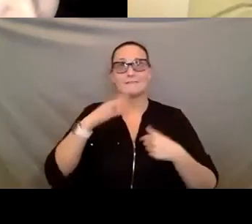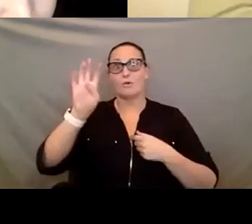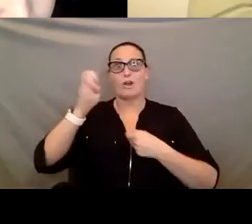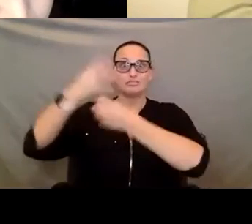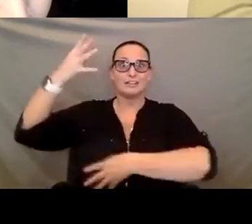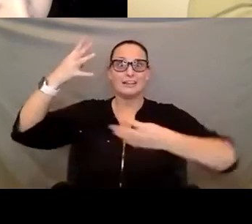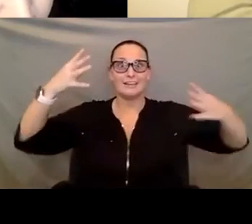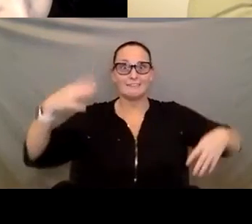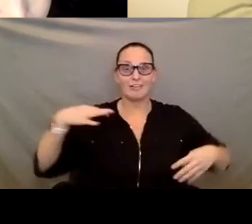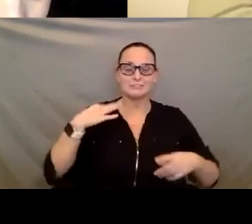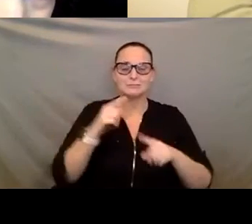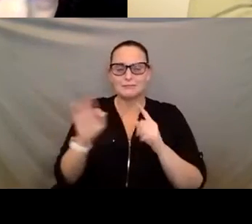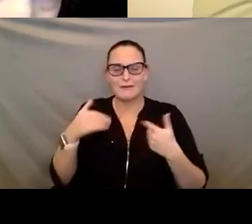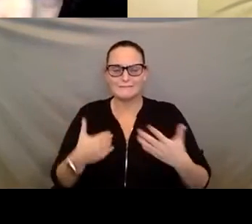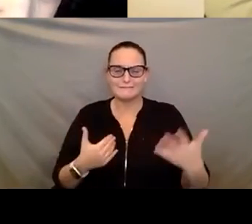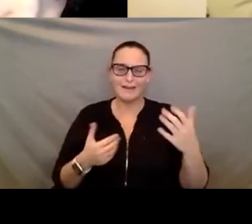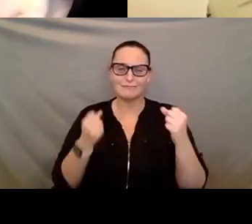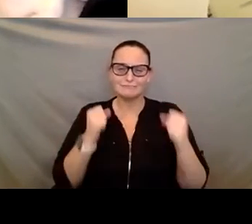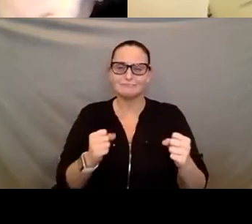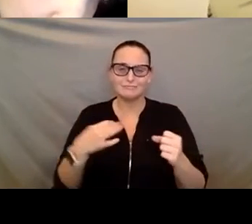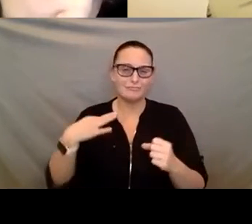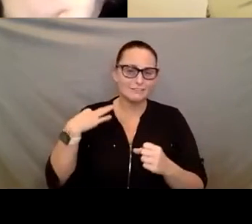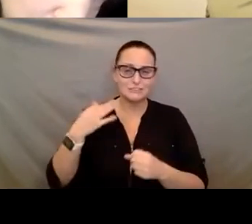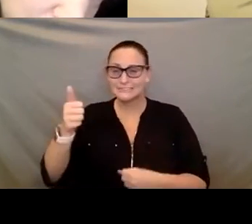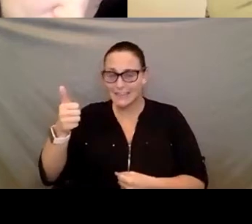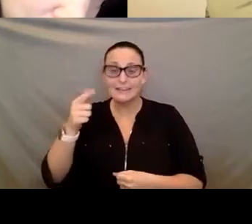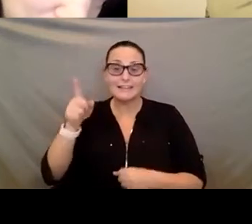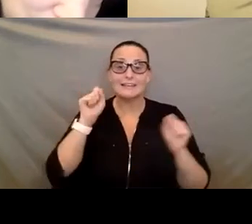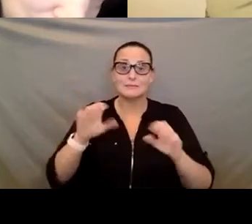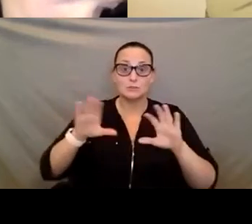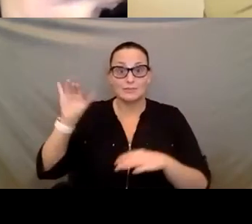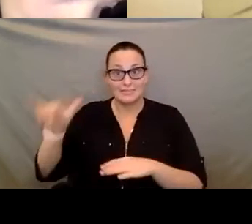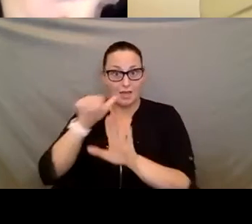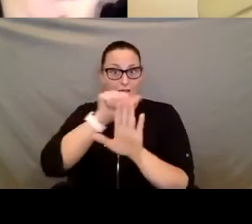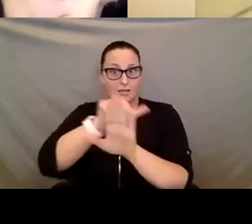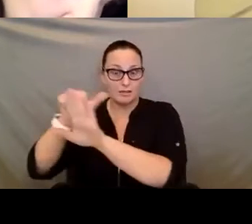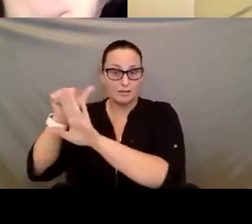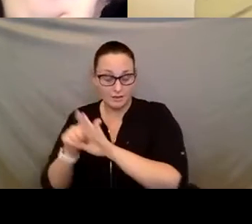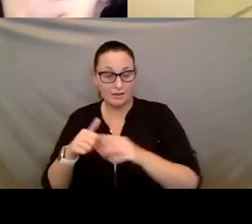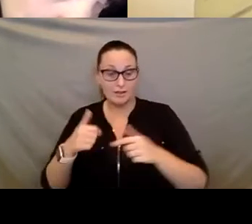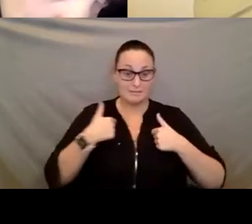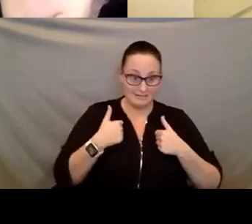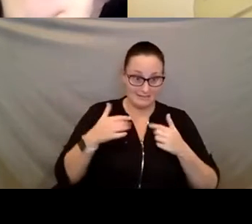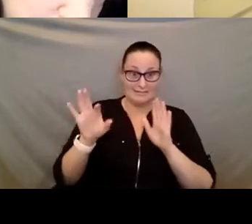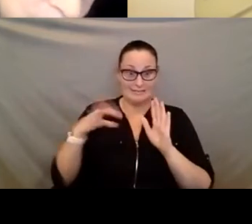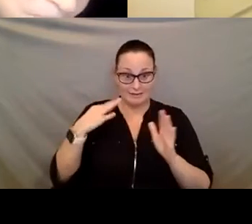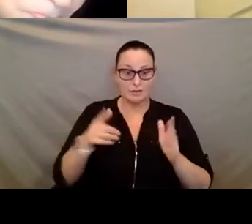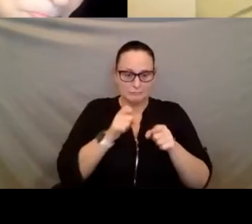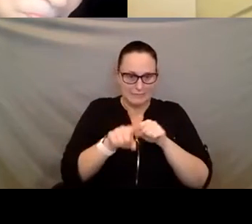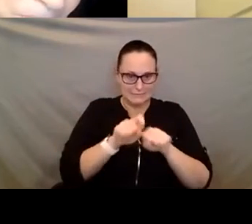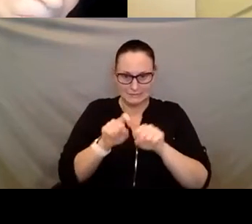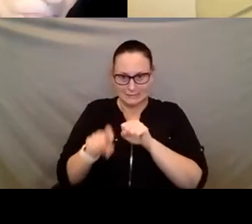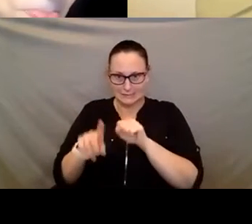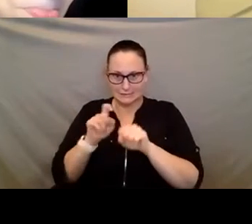but you're 5 solid volunteers, 10 solid volunteers. They can be doing that while as the candidate, you could literally be texting often